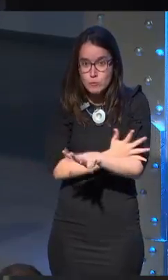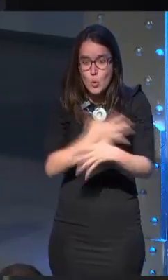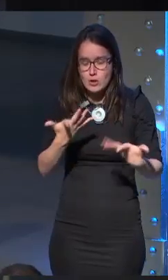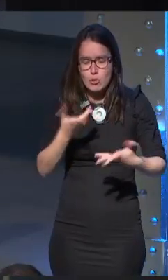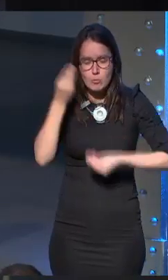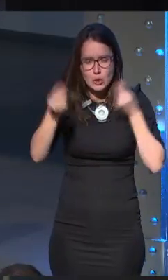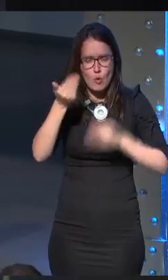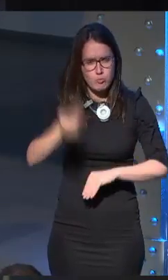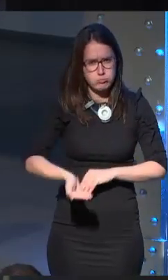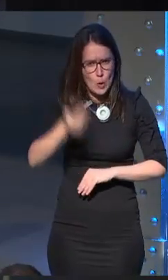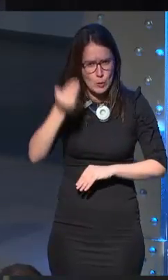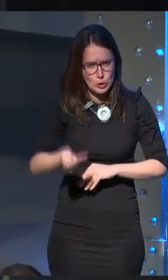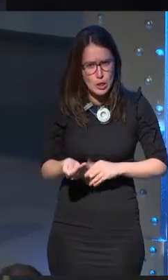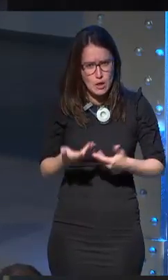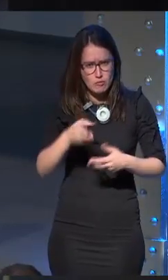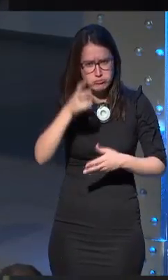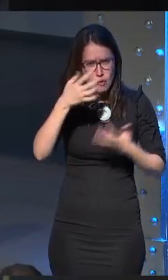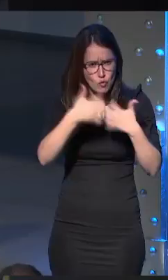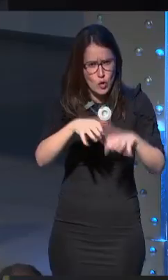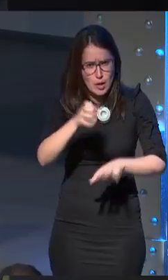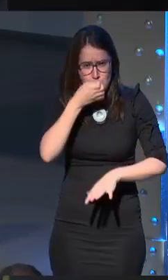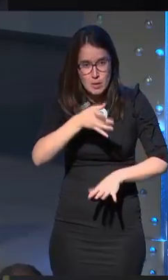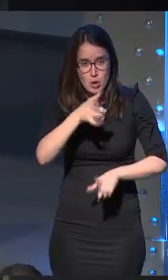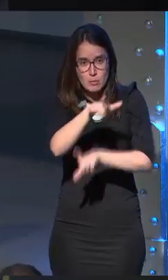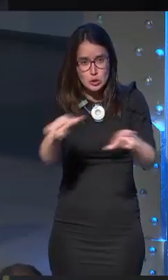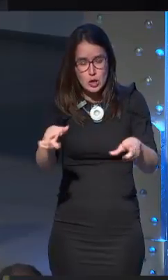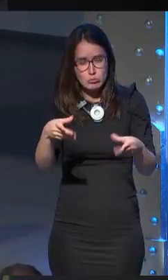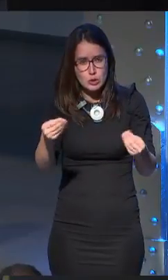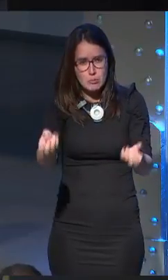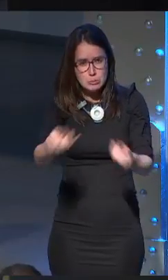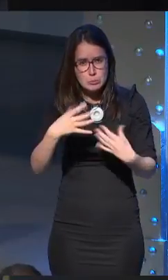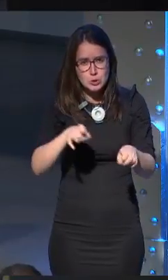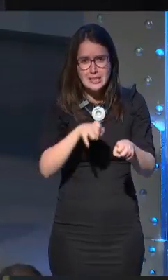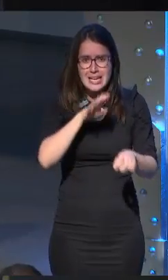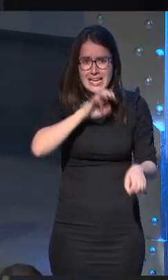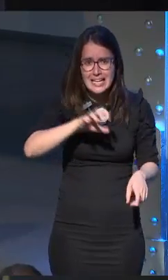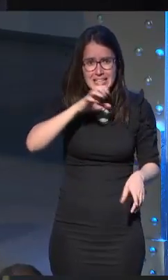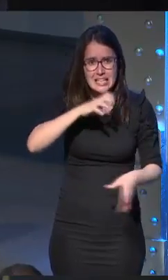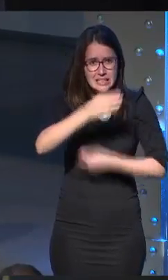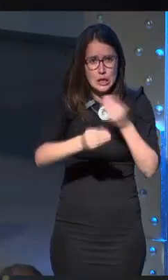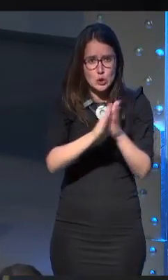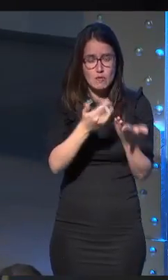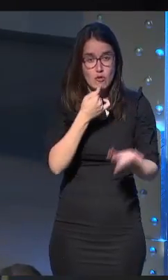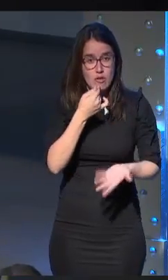said that a lot of the reviews I read, they felt like they were right there with me.